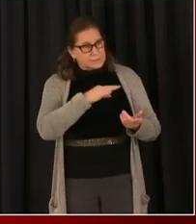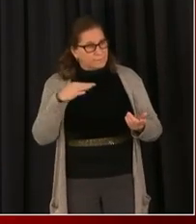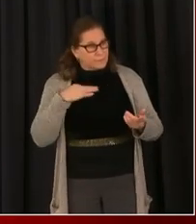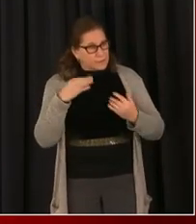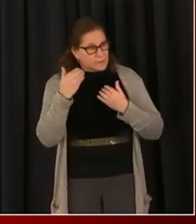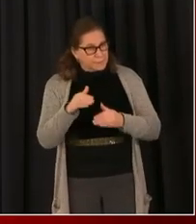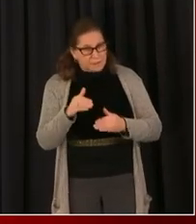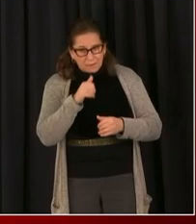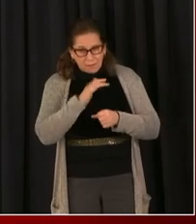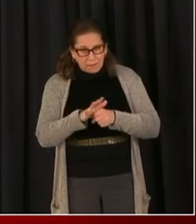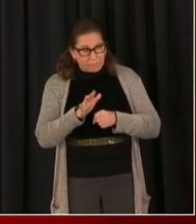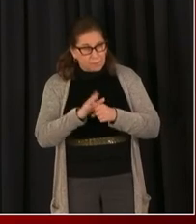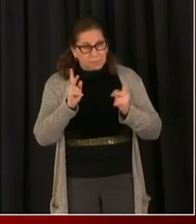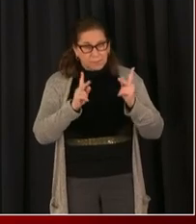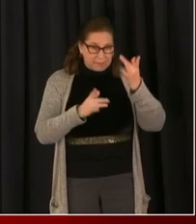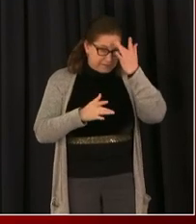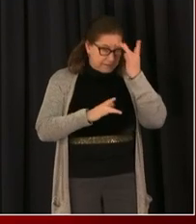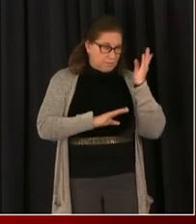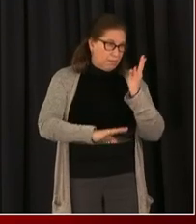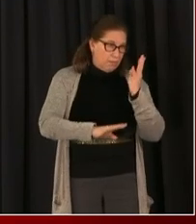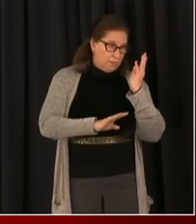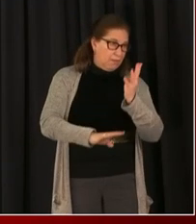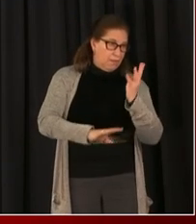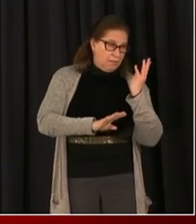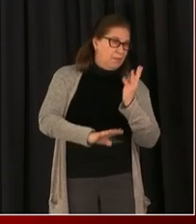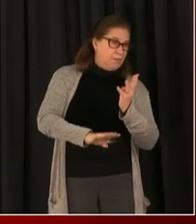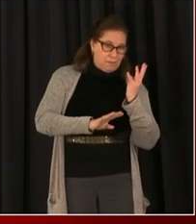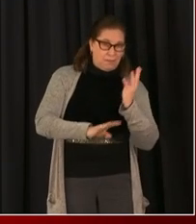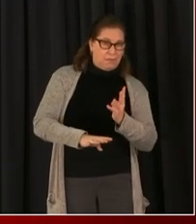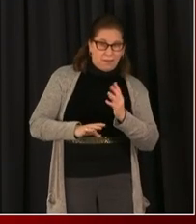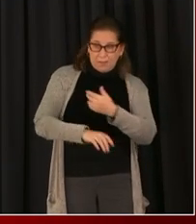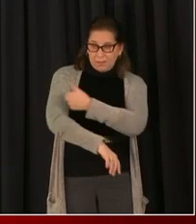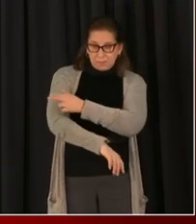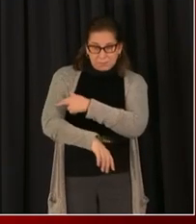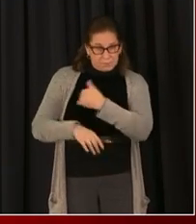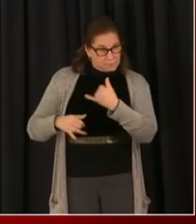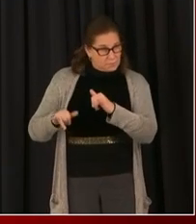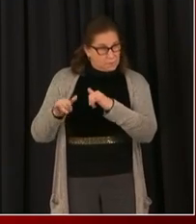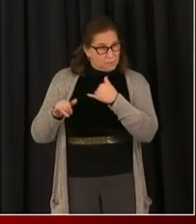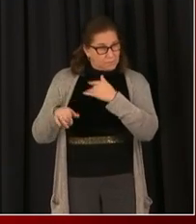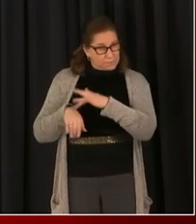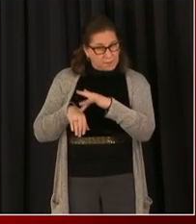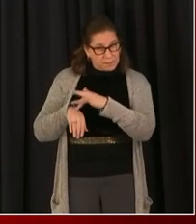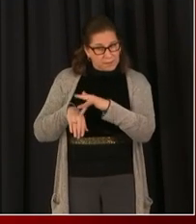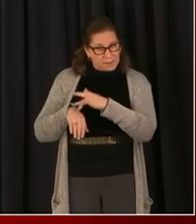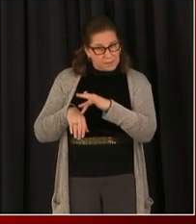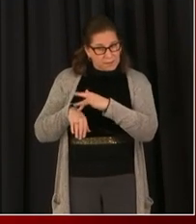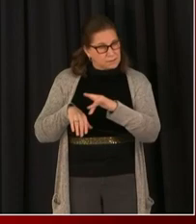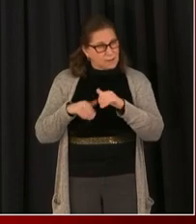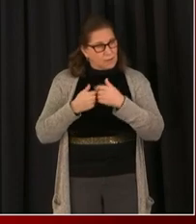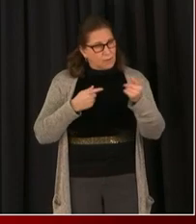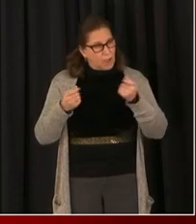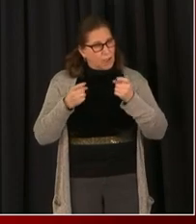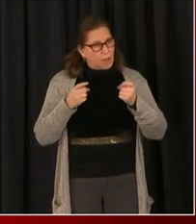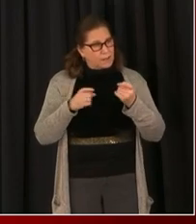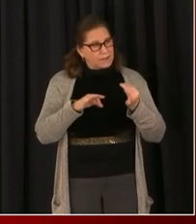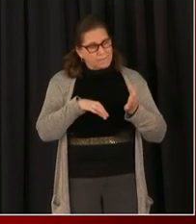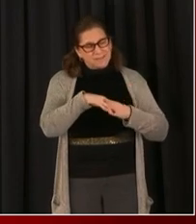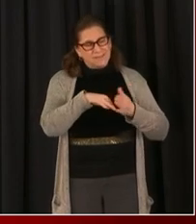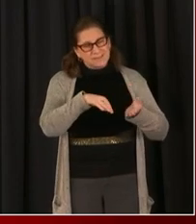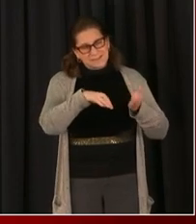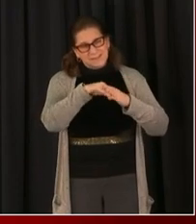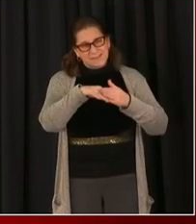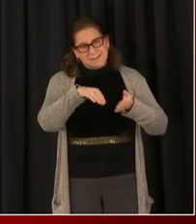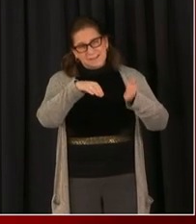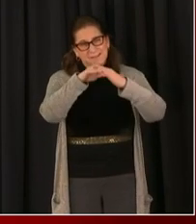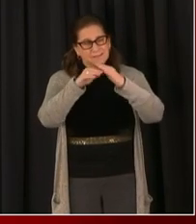as the percentage of COVID patients is climbing? So we've been in constant communication